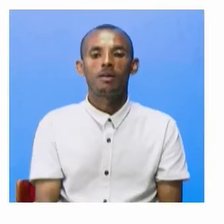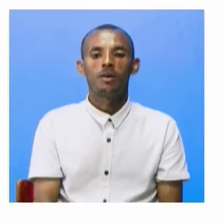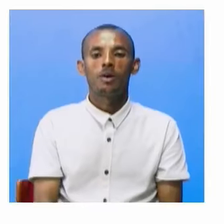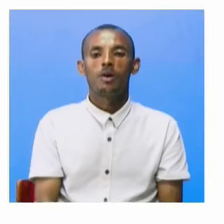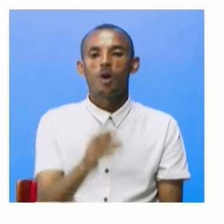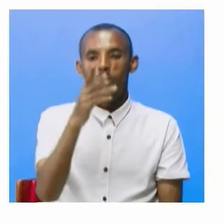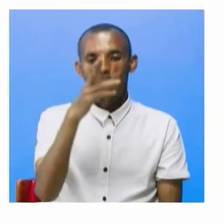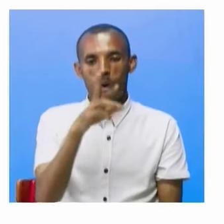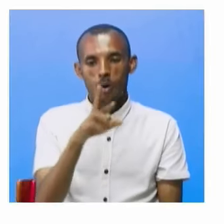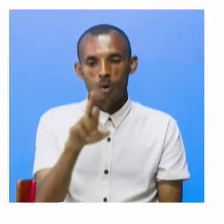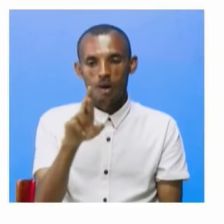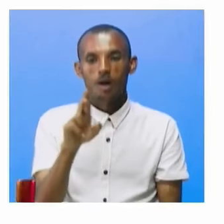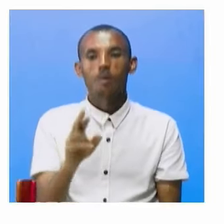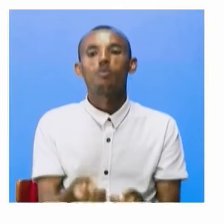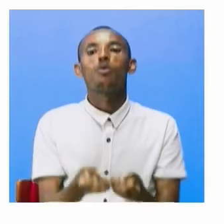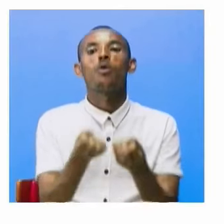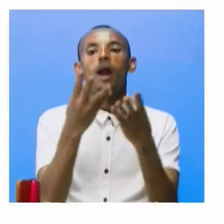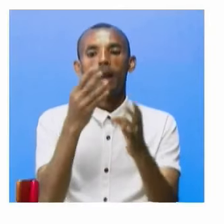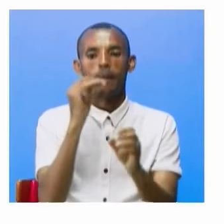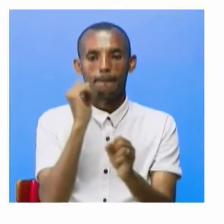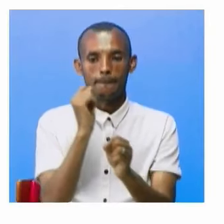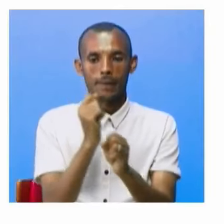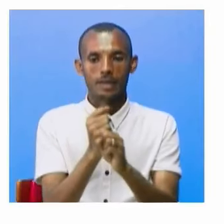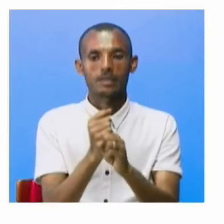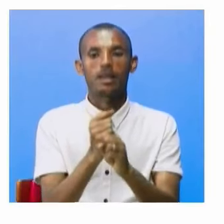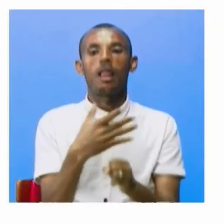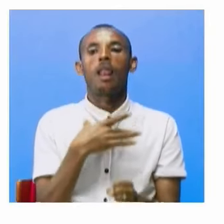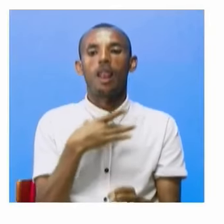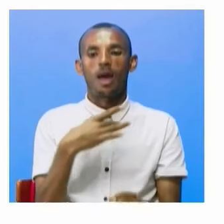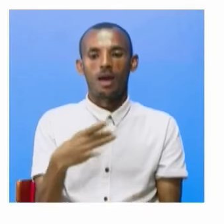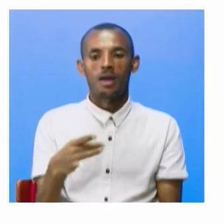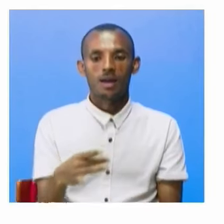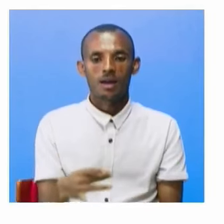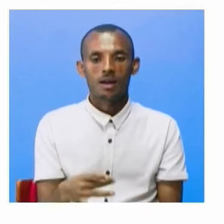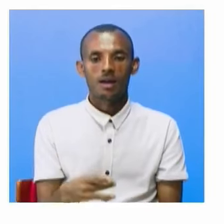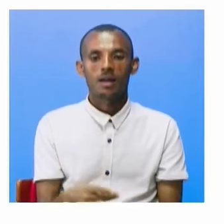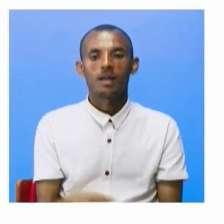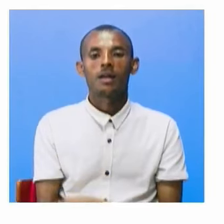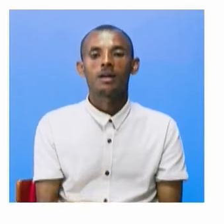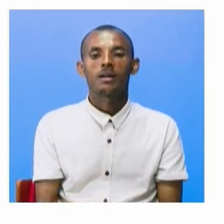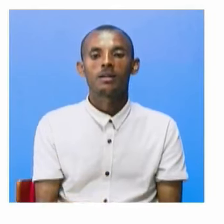Or plural names, like, for example, Abel